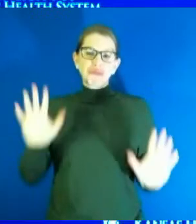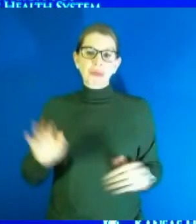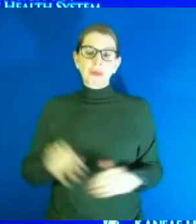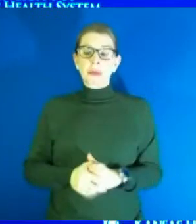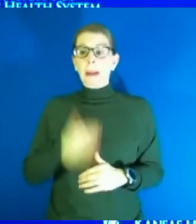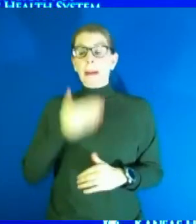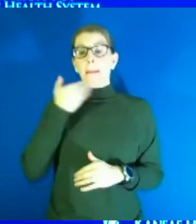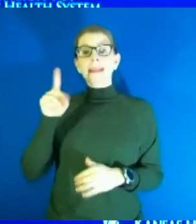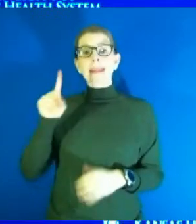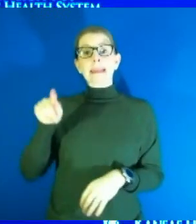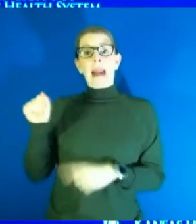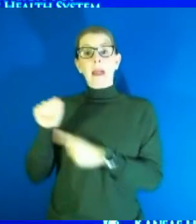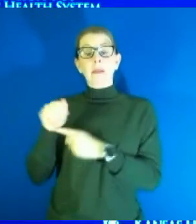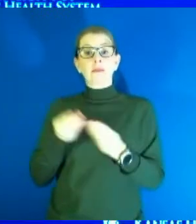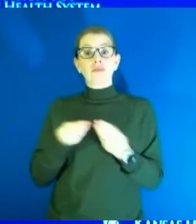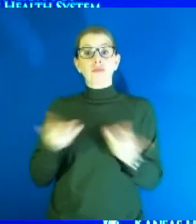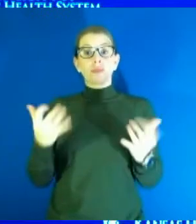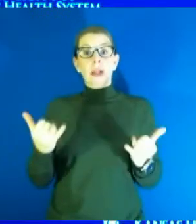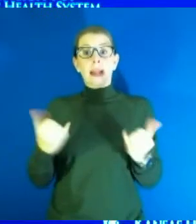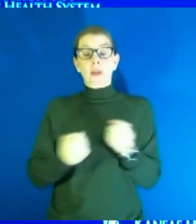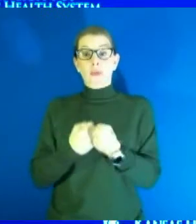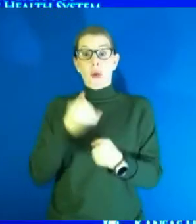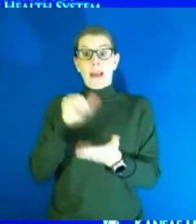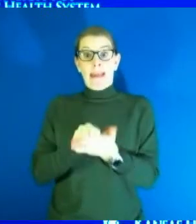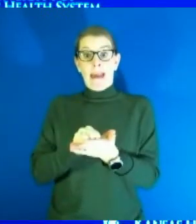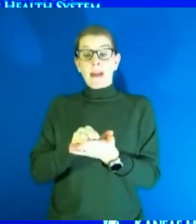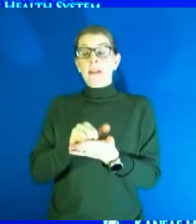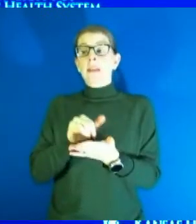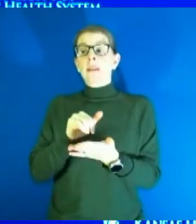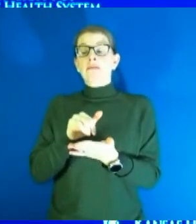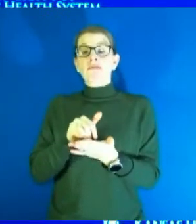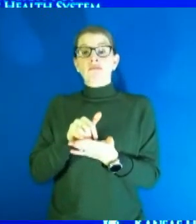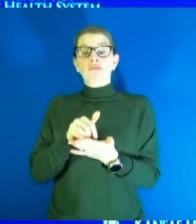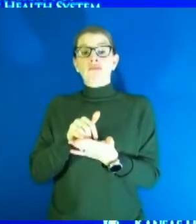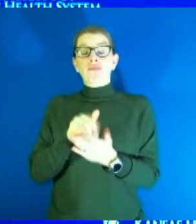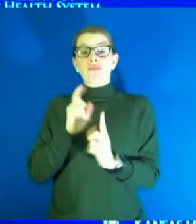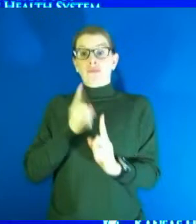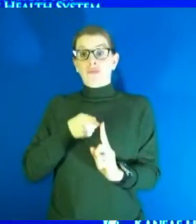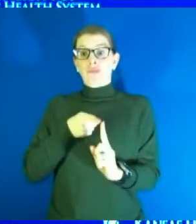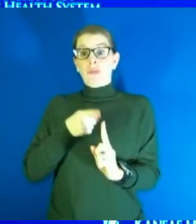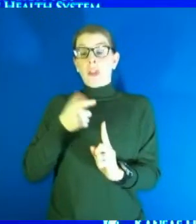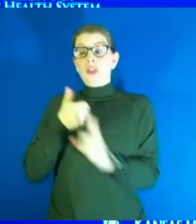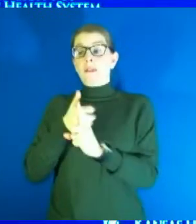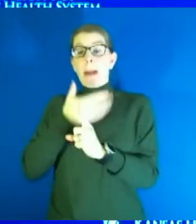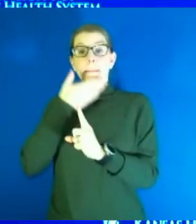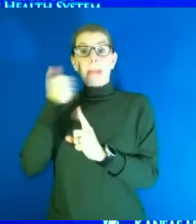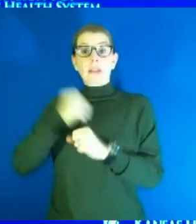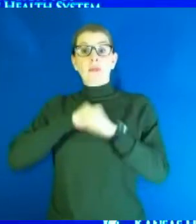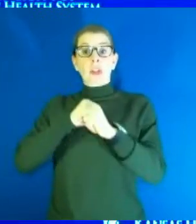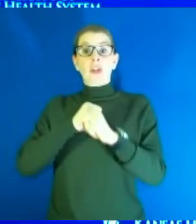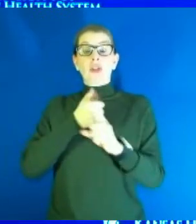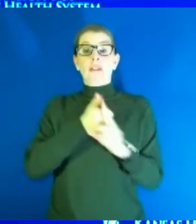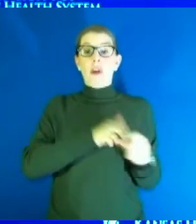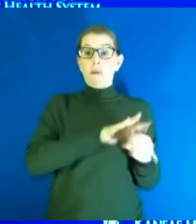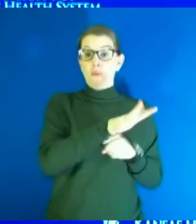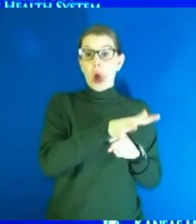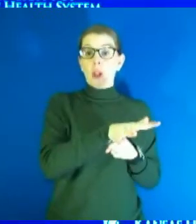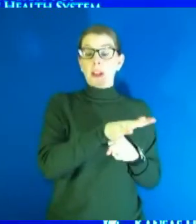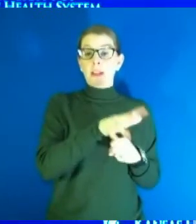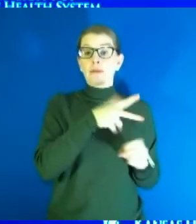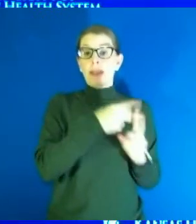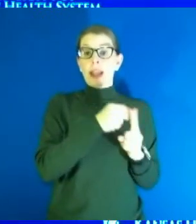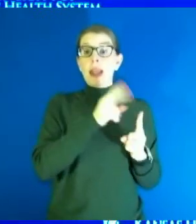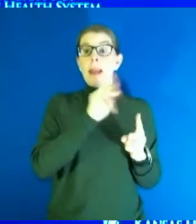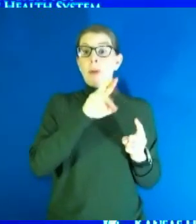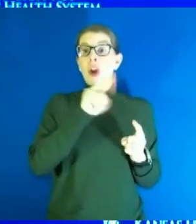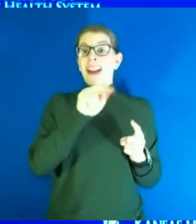coming out and supporting that is that you have the best protection when you are fully vaccinated, meaning you've had 2 doses of the mRNA, and then